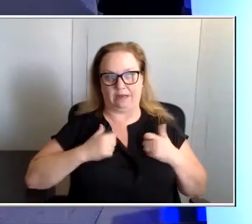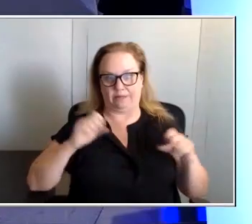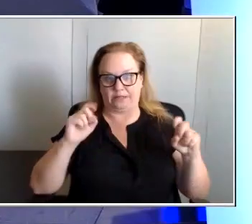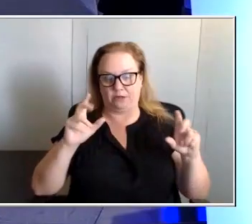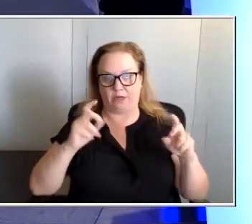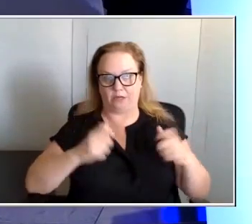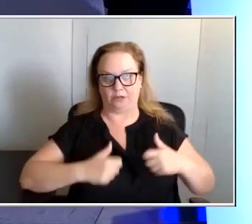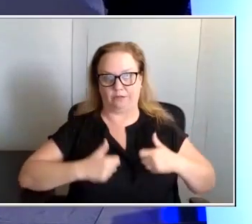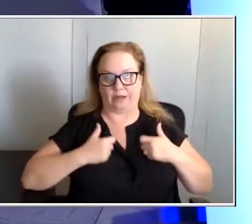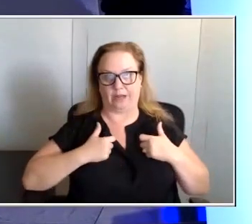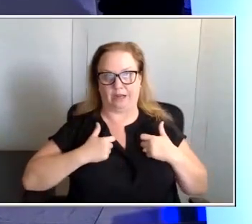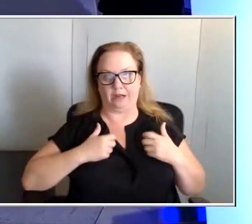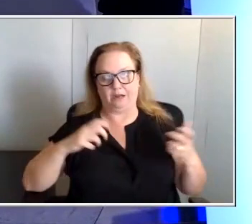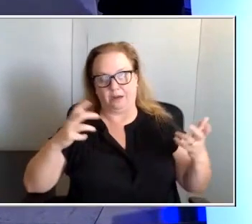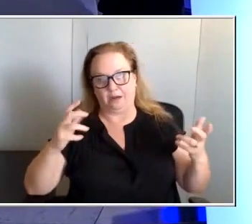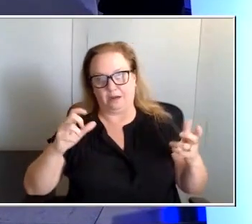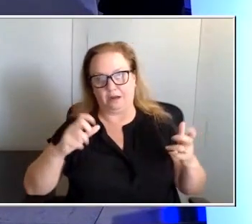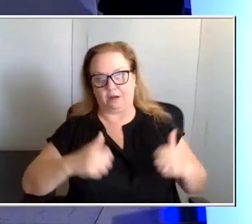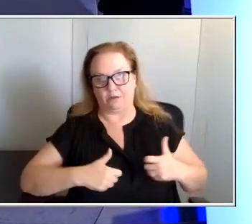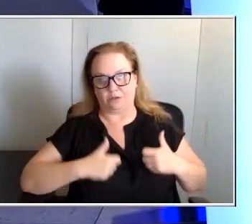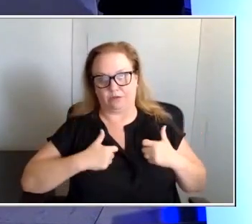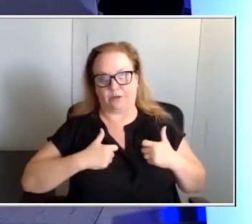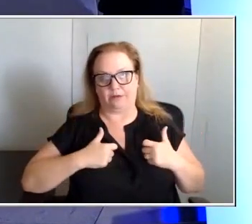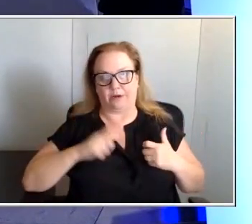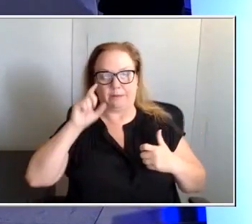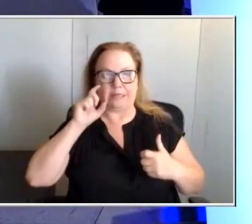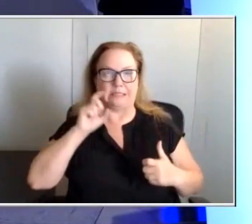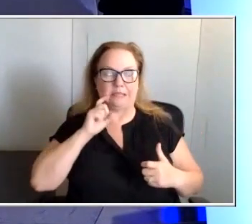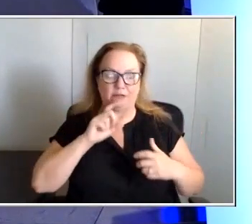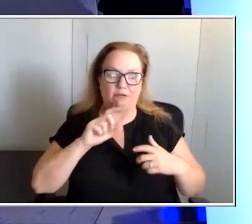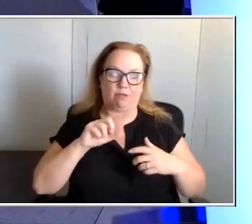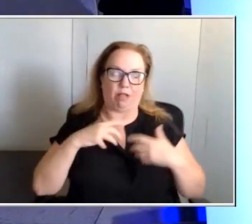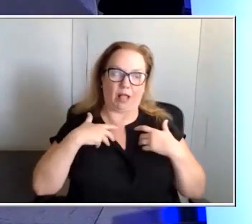saying, well, I want to keep all my sexual function intact, but I